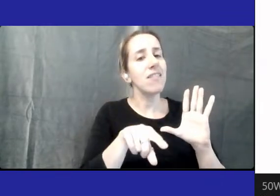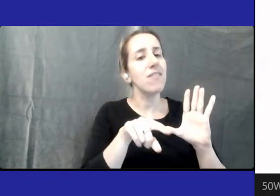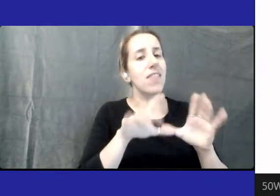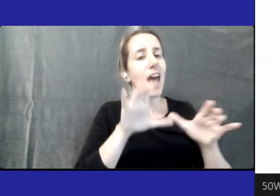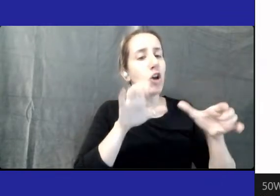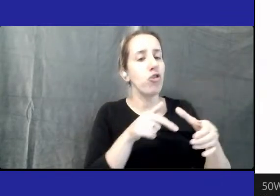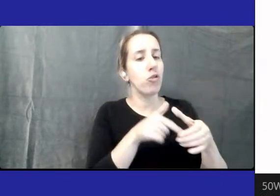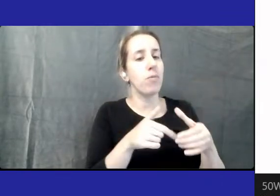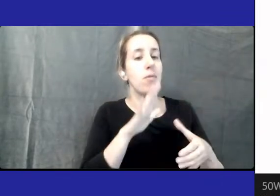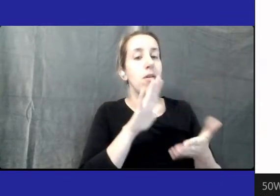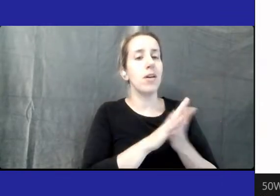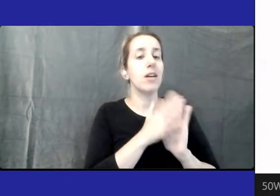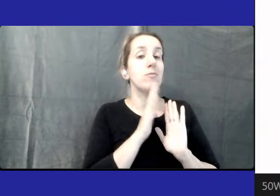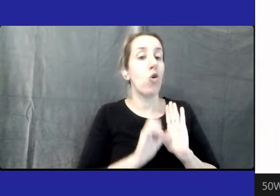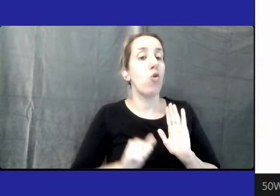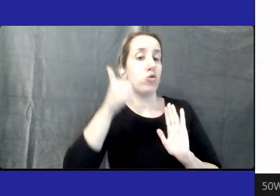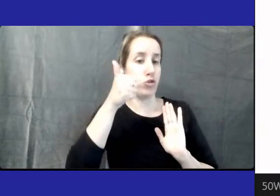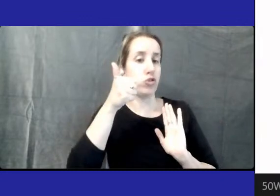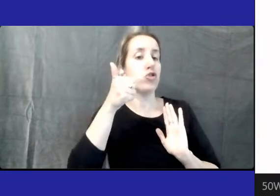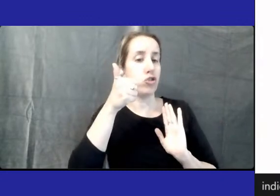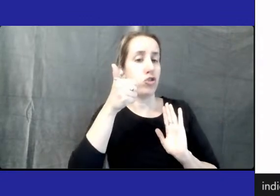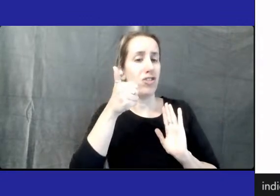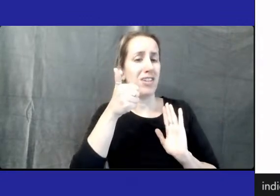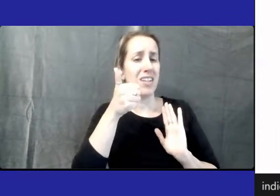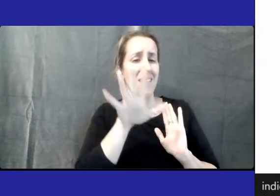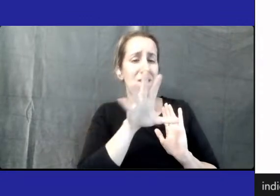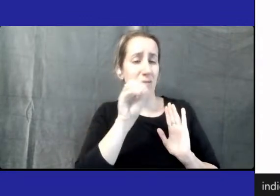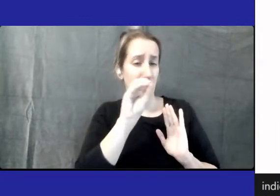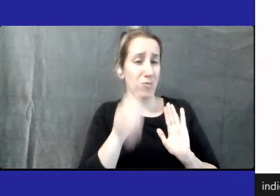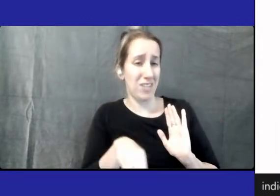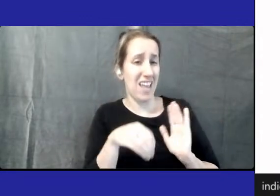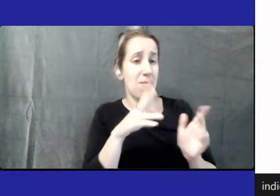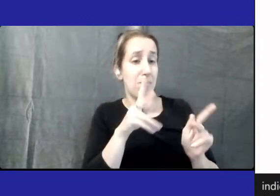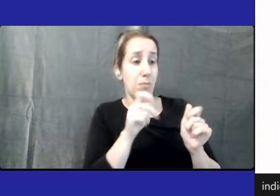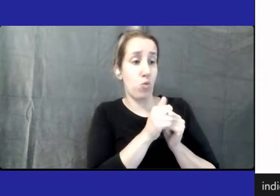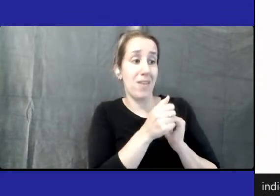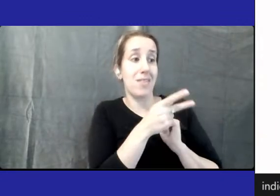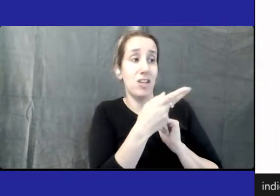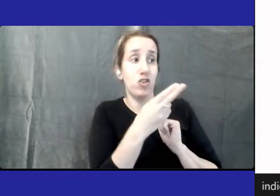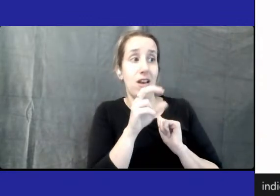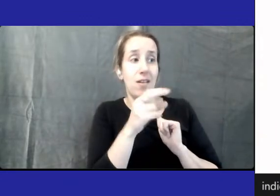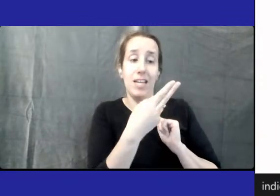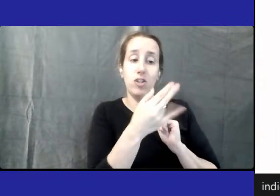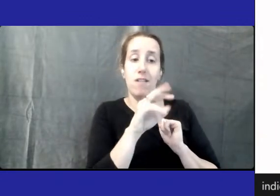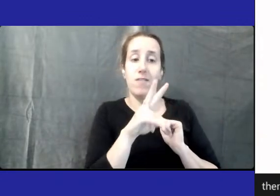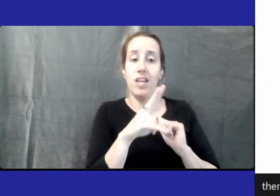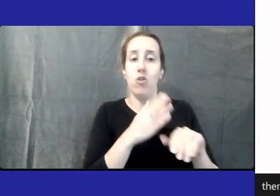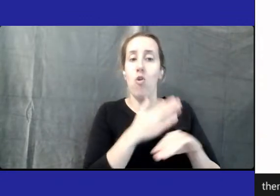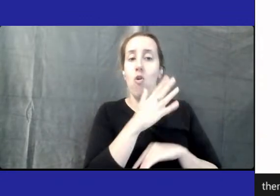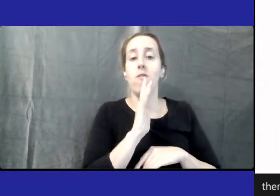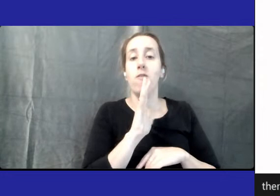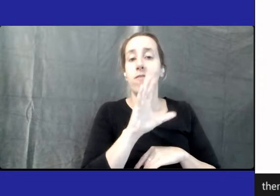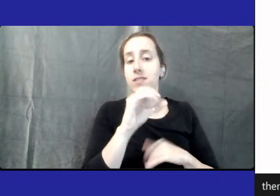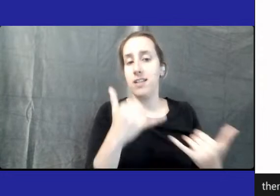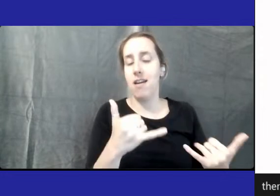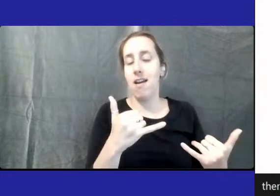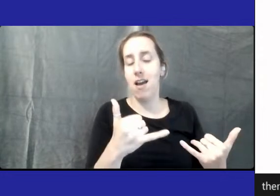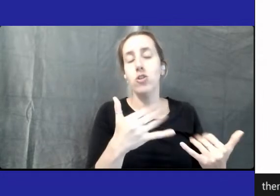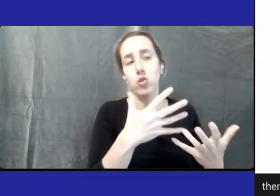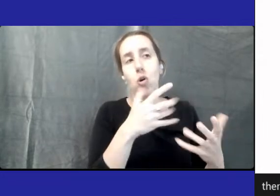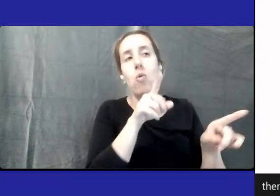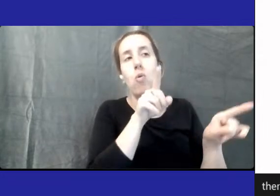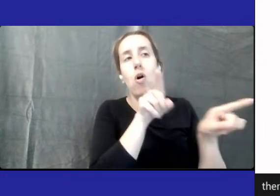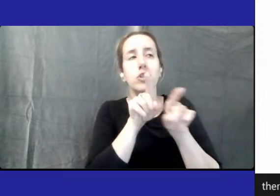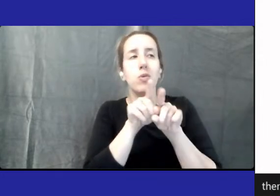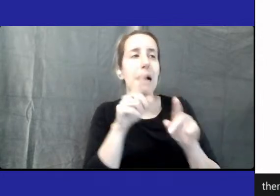the age of 50, there are a lot of measures related to controlling high blood pressure, diabetes, but on the central measure, which